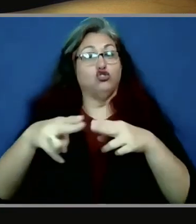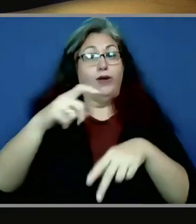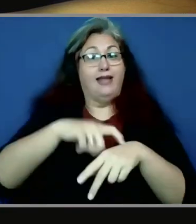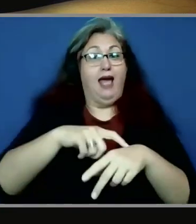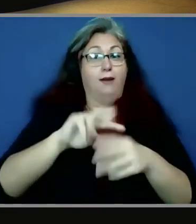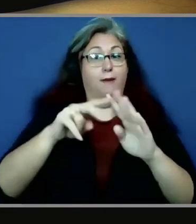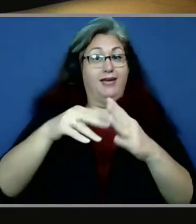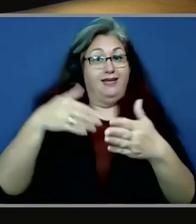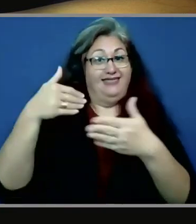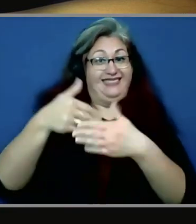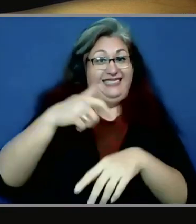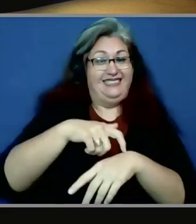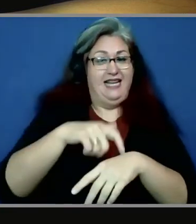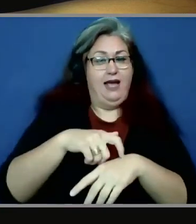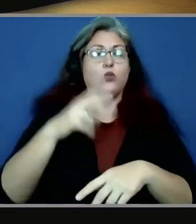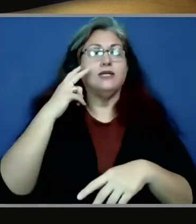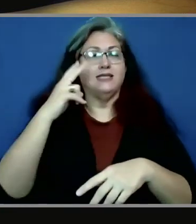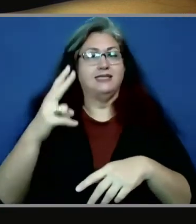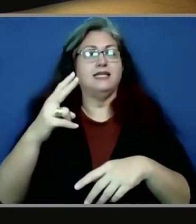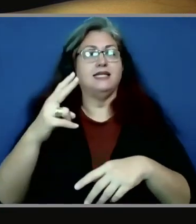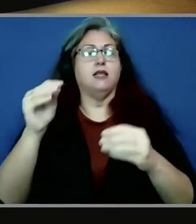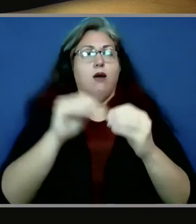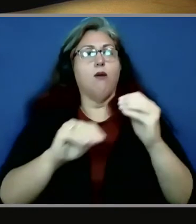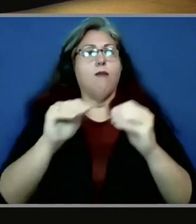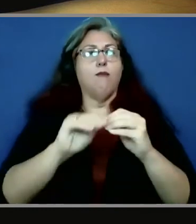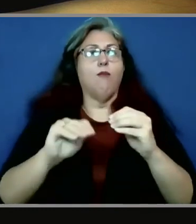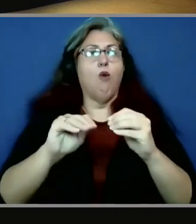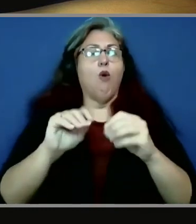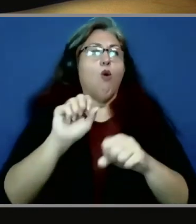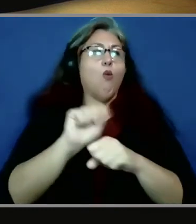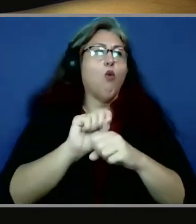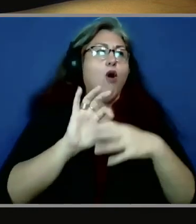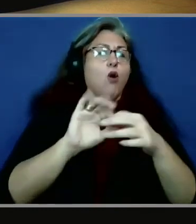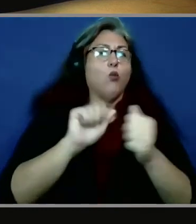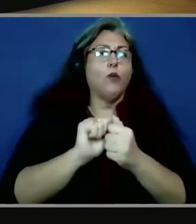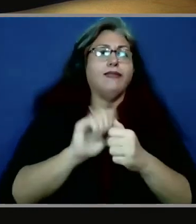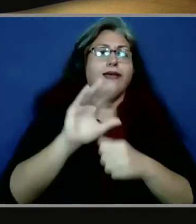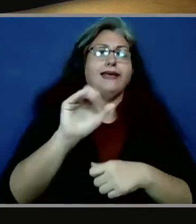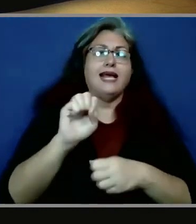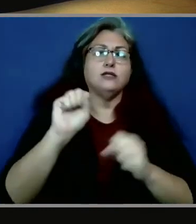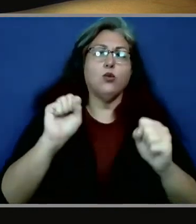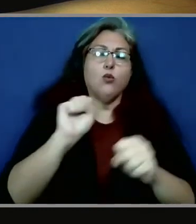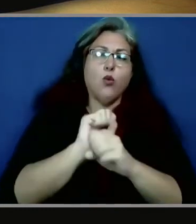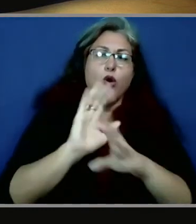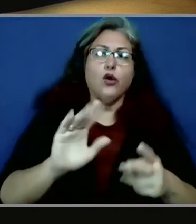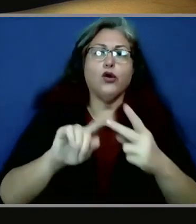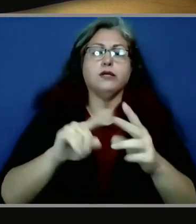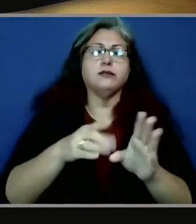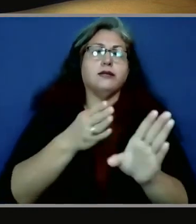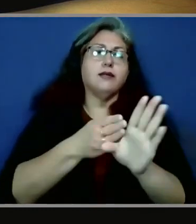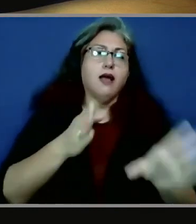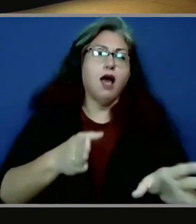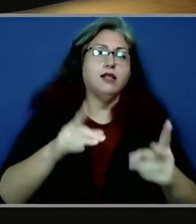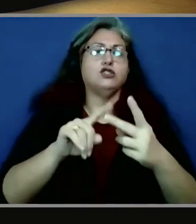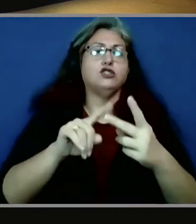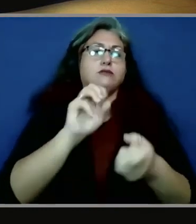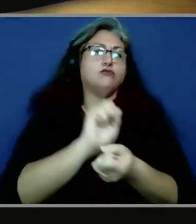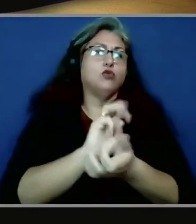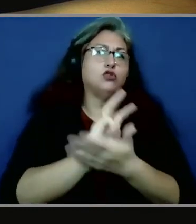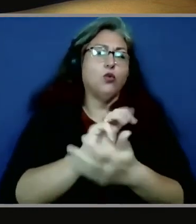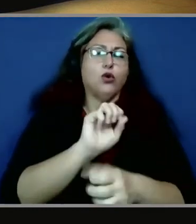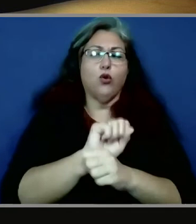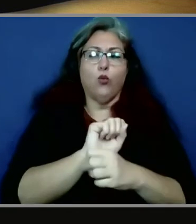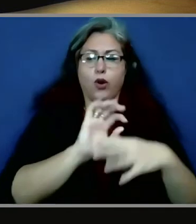I see more work with caseworkers, social workers, clinical psychologists, and the police working together,